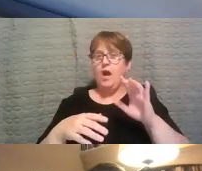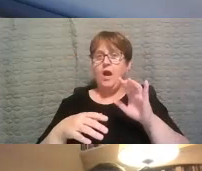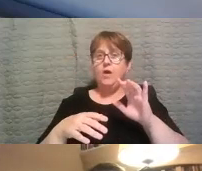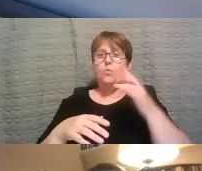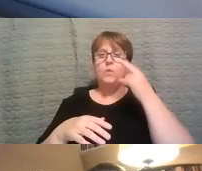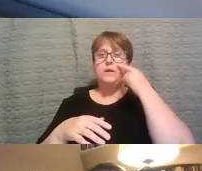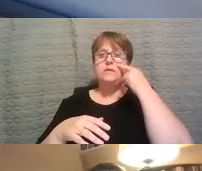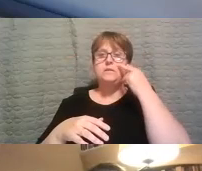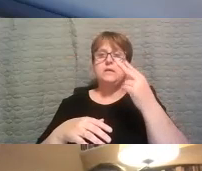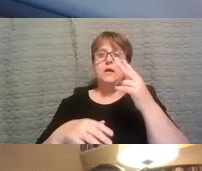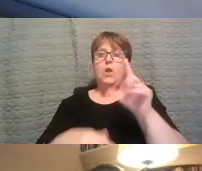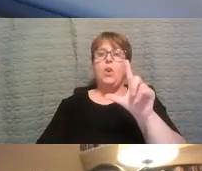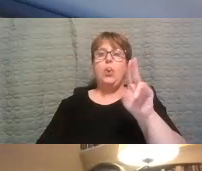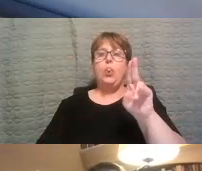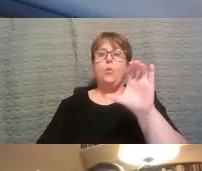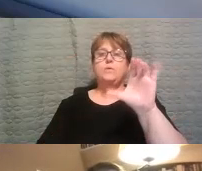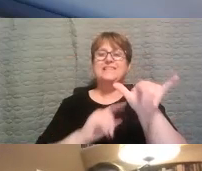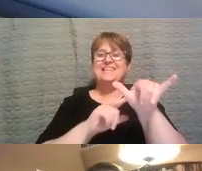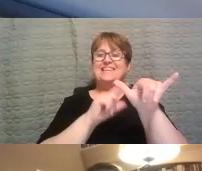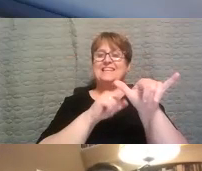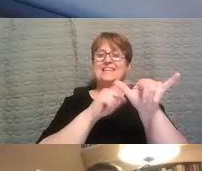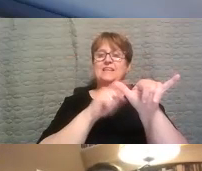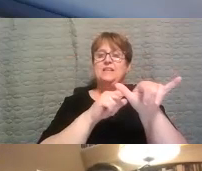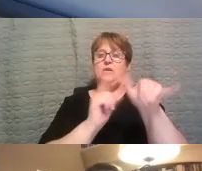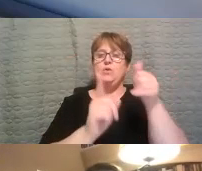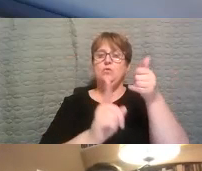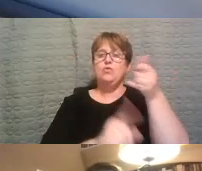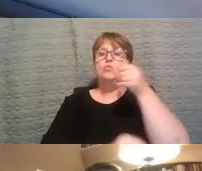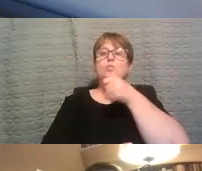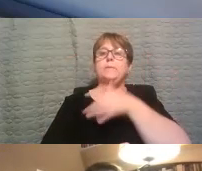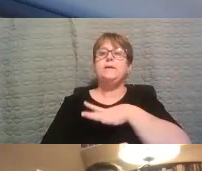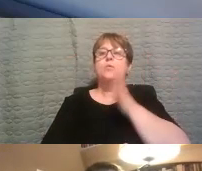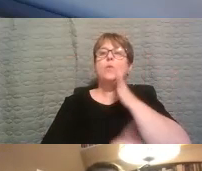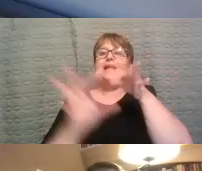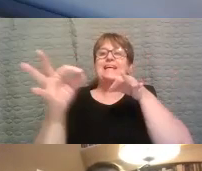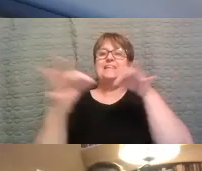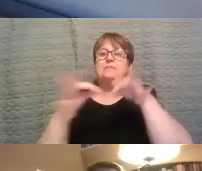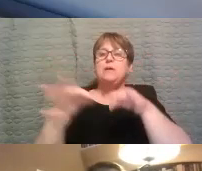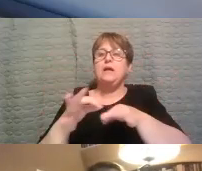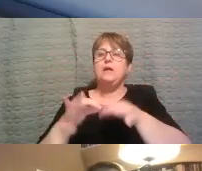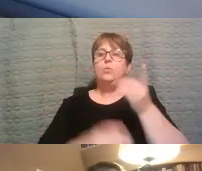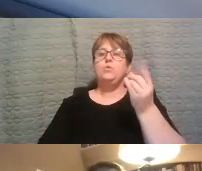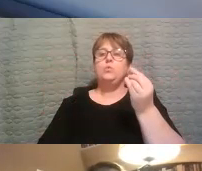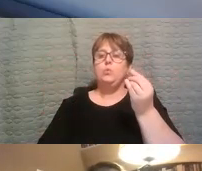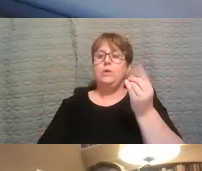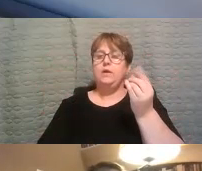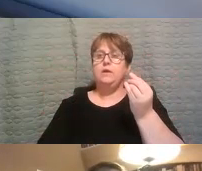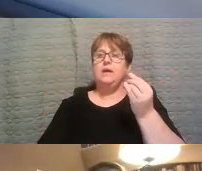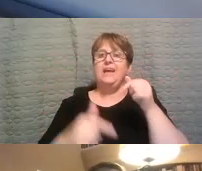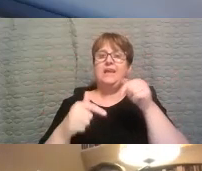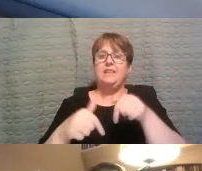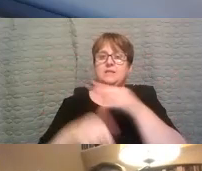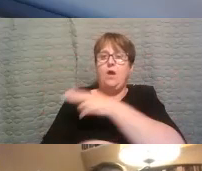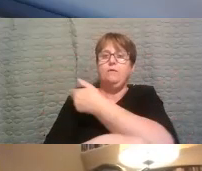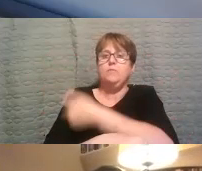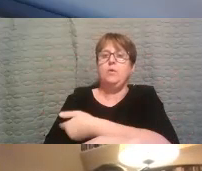and she it's going to explain about what she's doing here in this